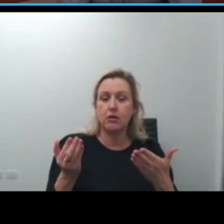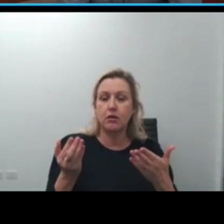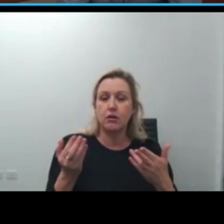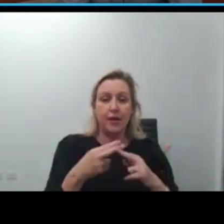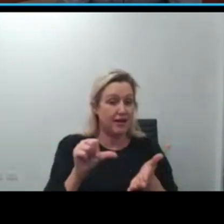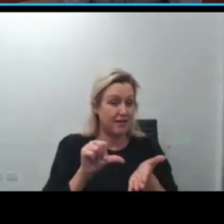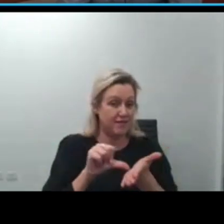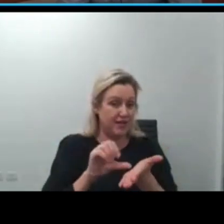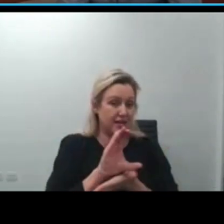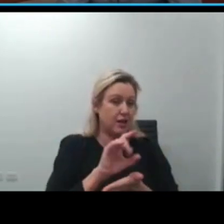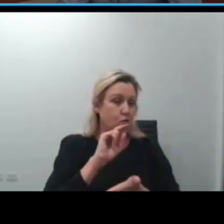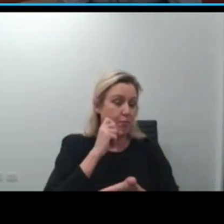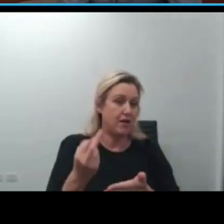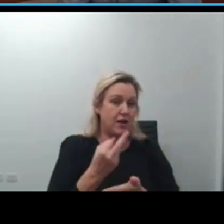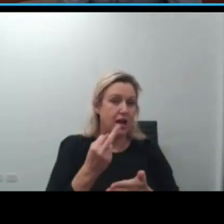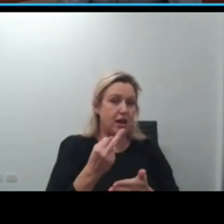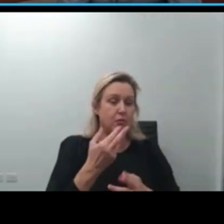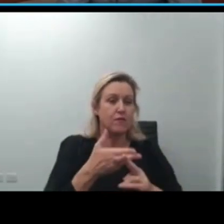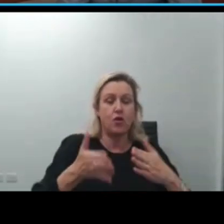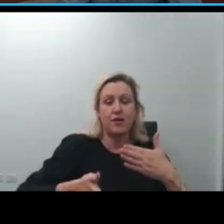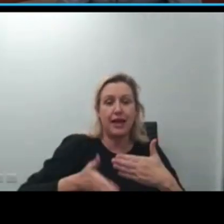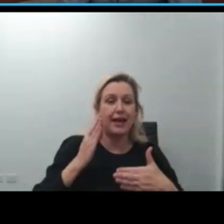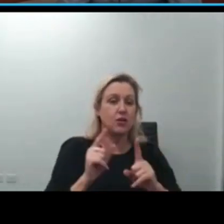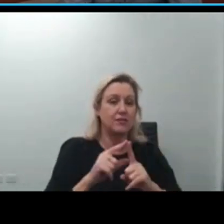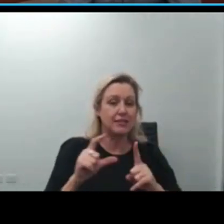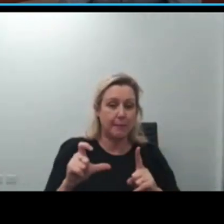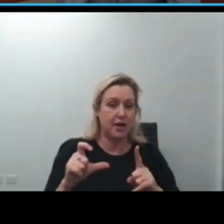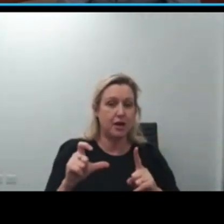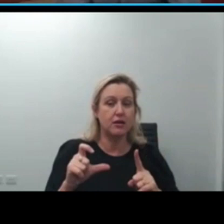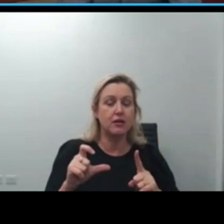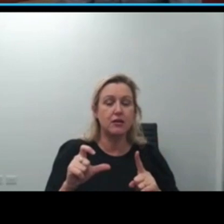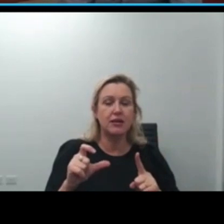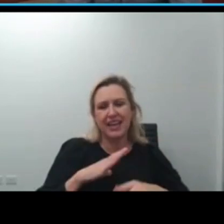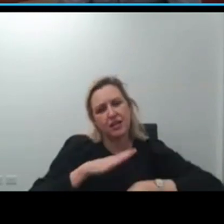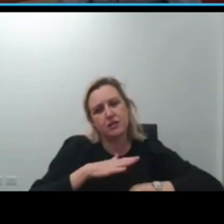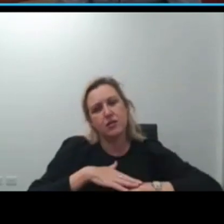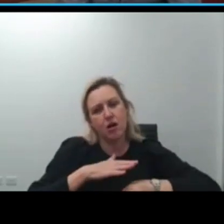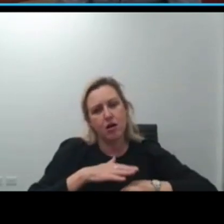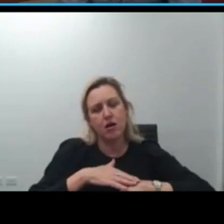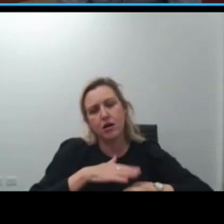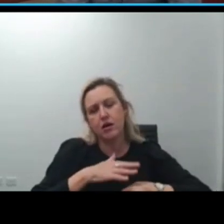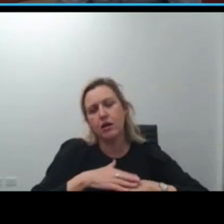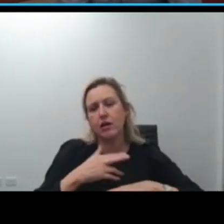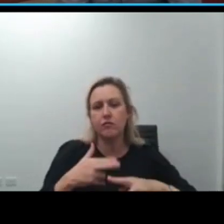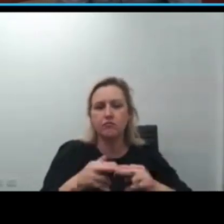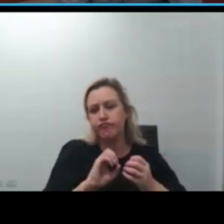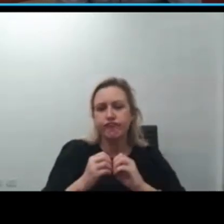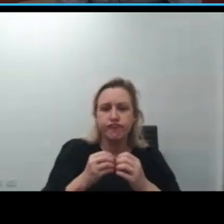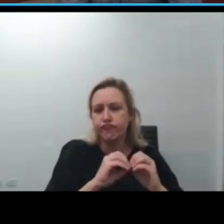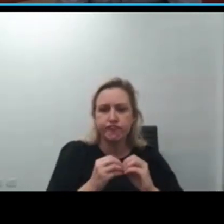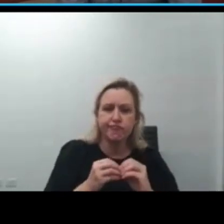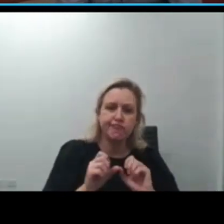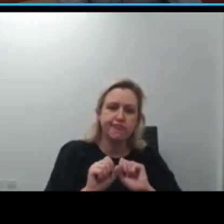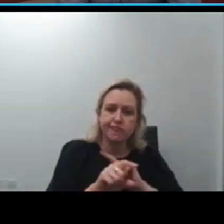to be available by the end of December. Obviously, it takes a bit of time to put out a